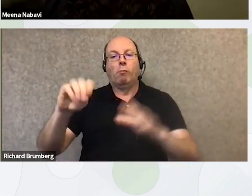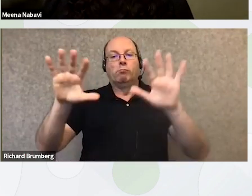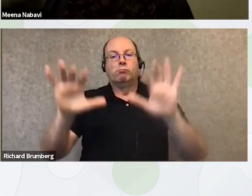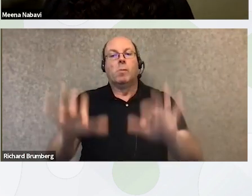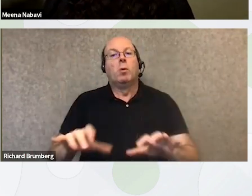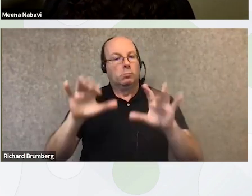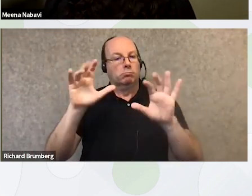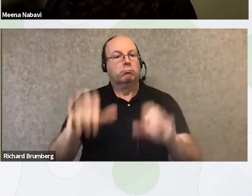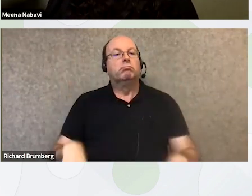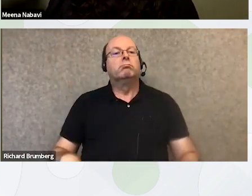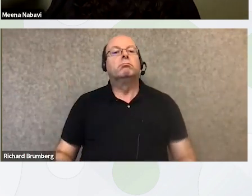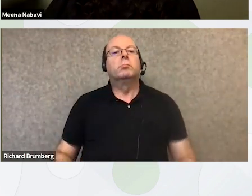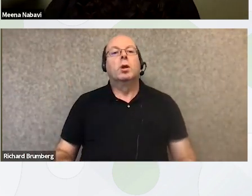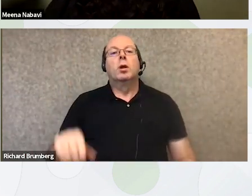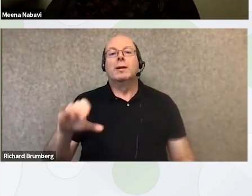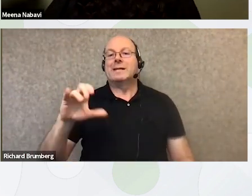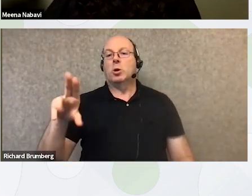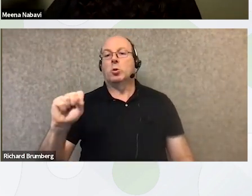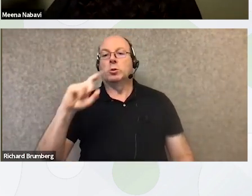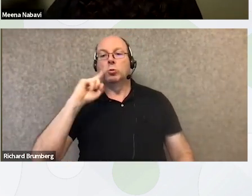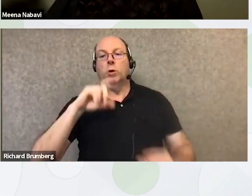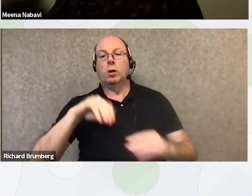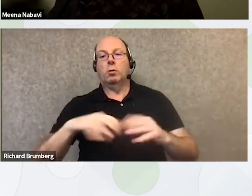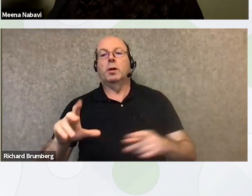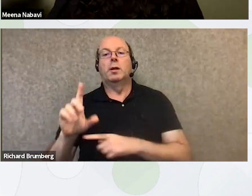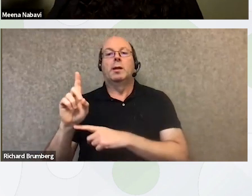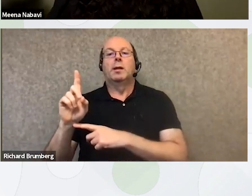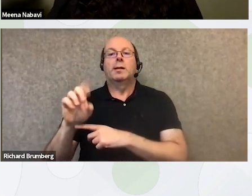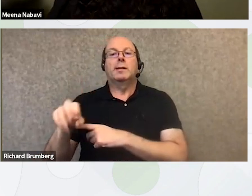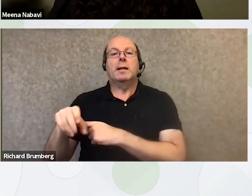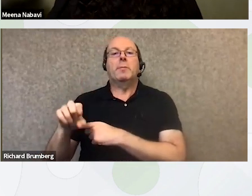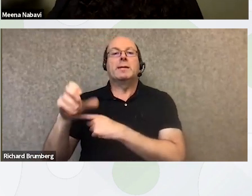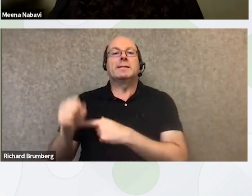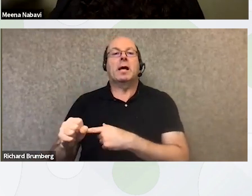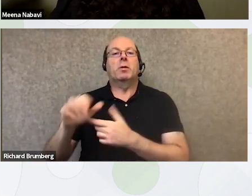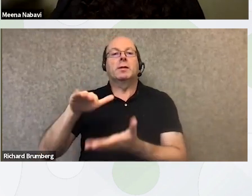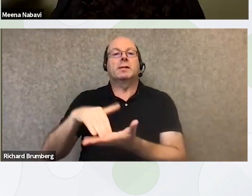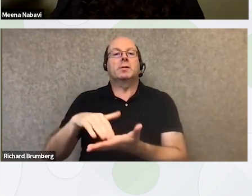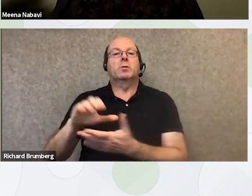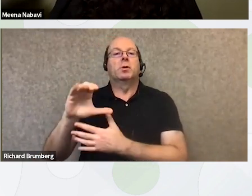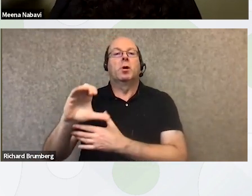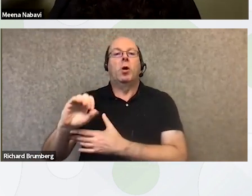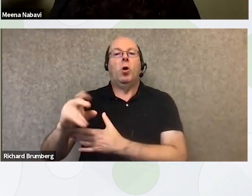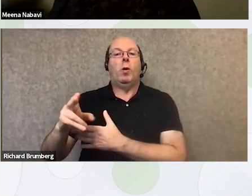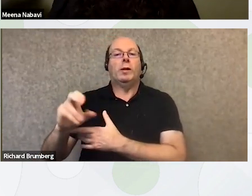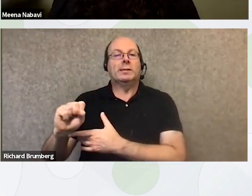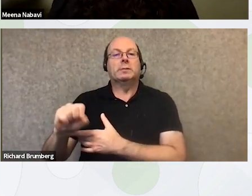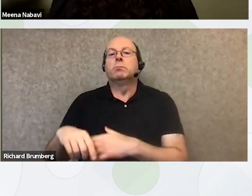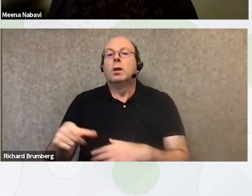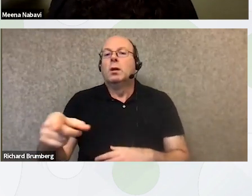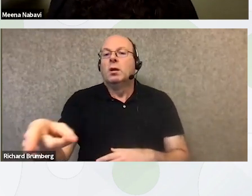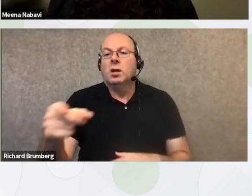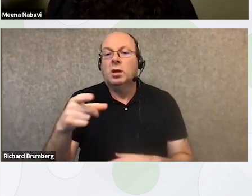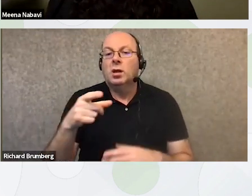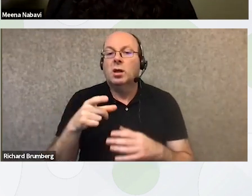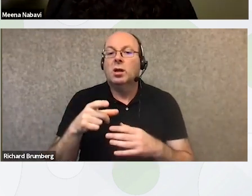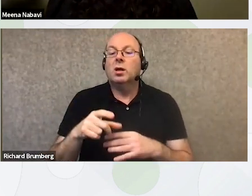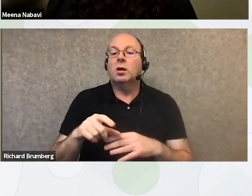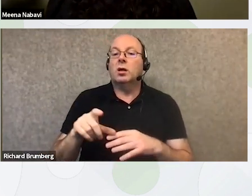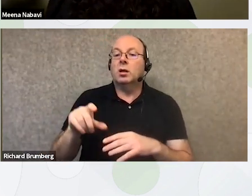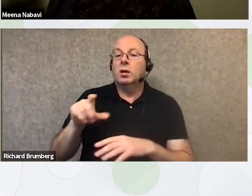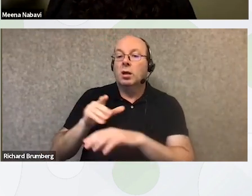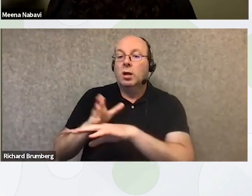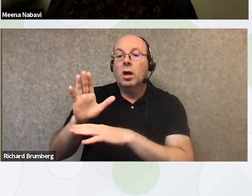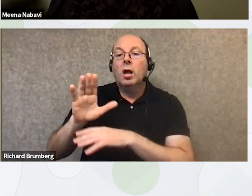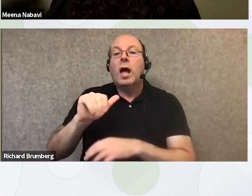to complete. CEUs will be awarded by the Deep South Center for Occupational Health and Safety. You do not have to submit directly to the Alabama